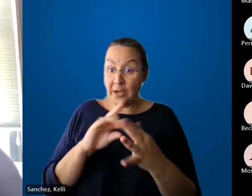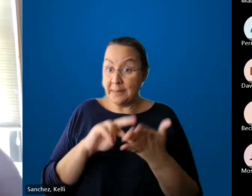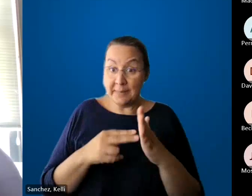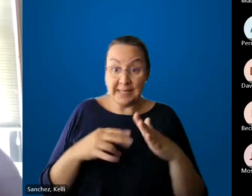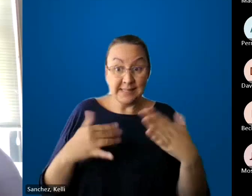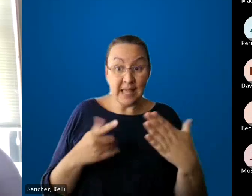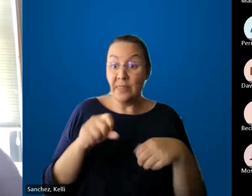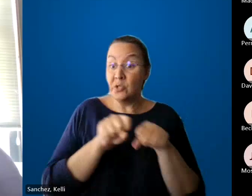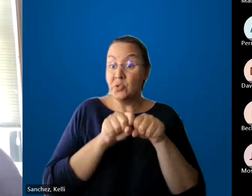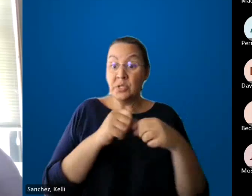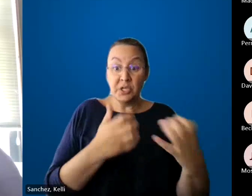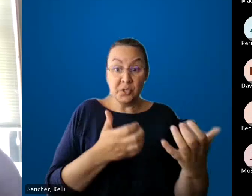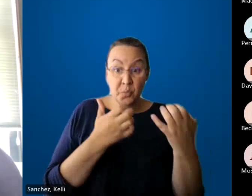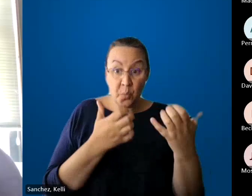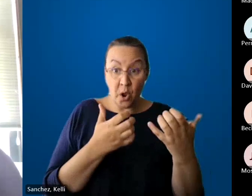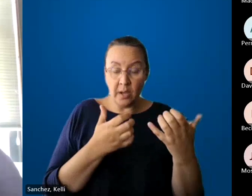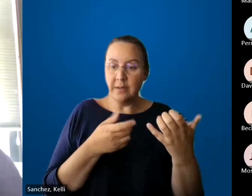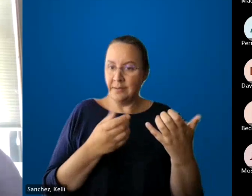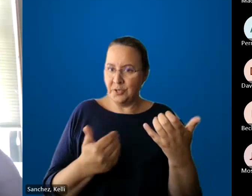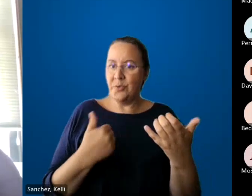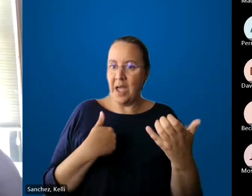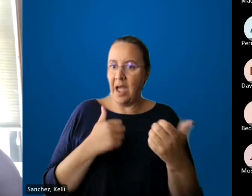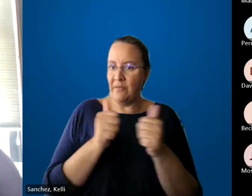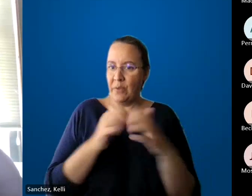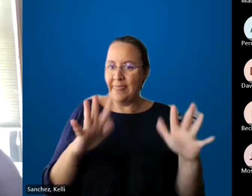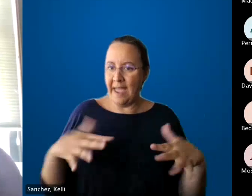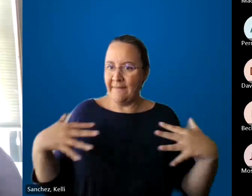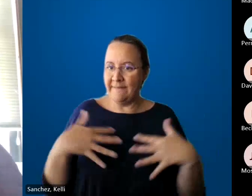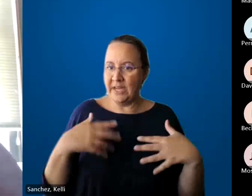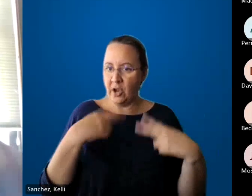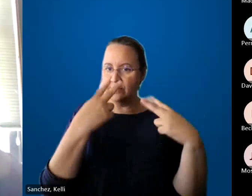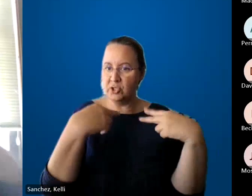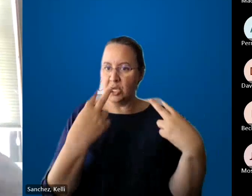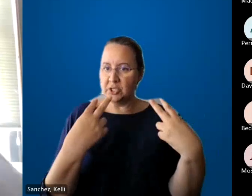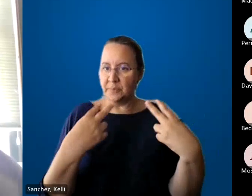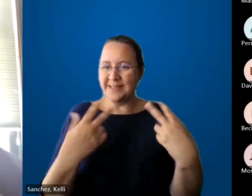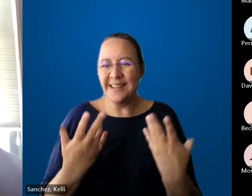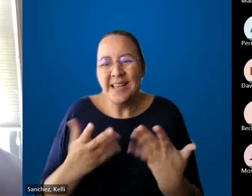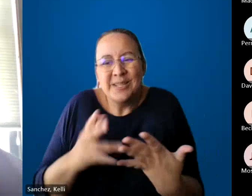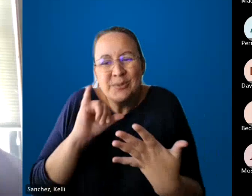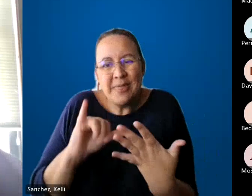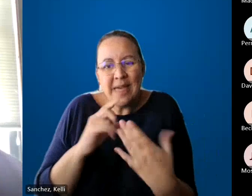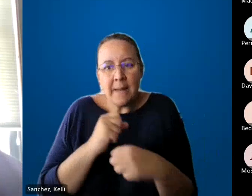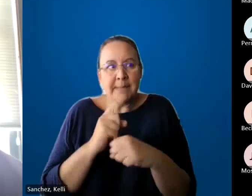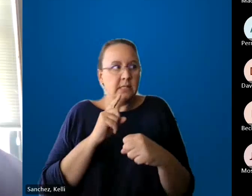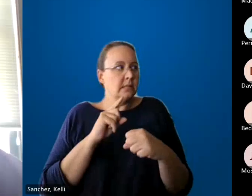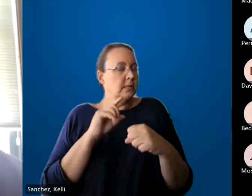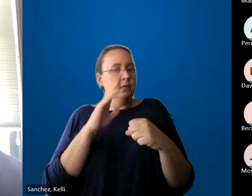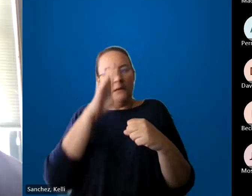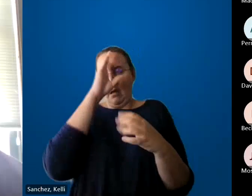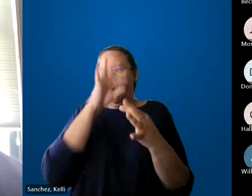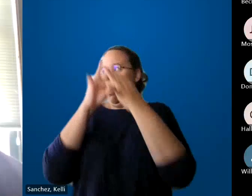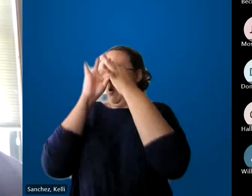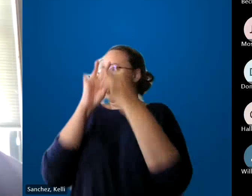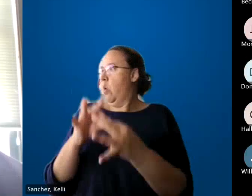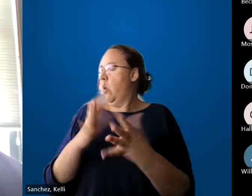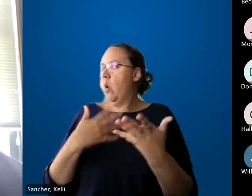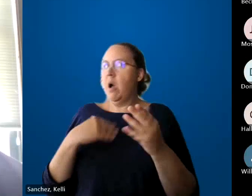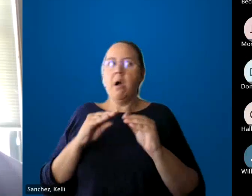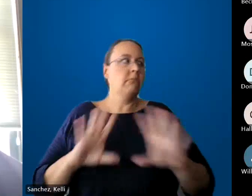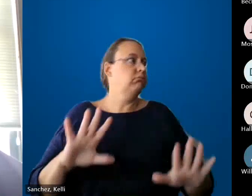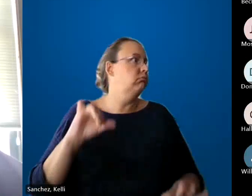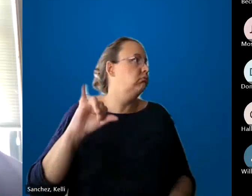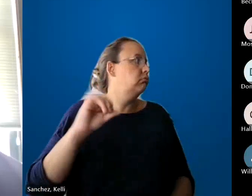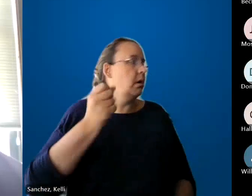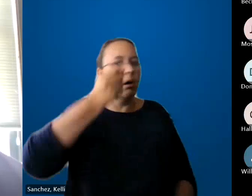shoes you want, you have without fear of judgment. And so, like, that made a lot of sense to me when I was able to put it in a term